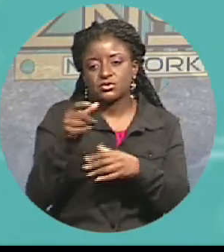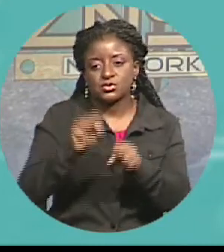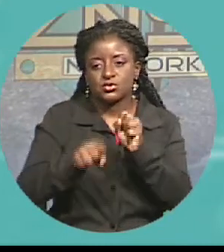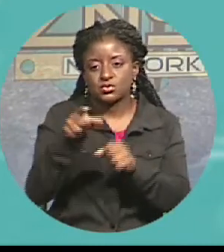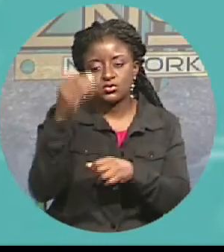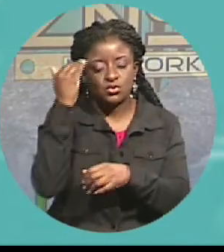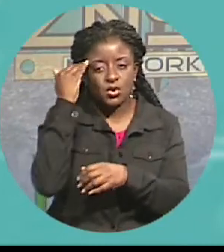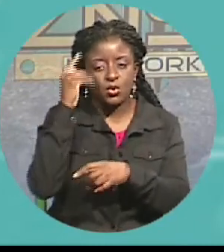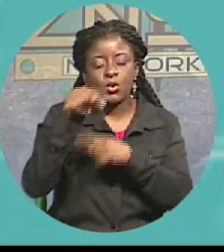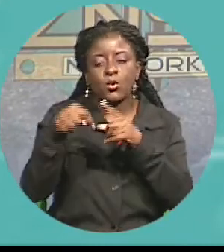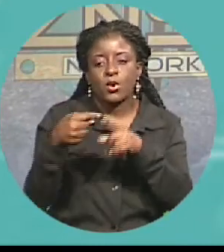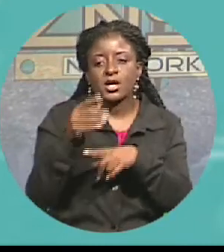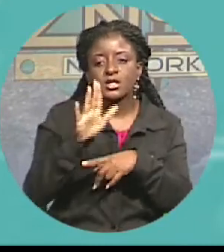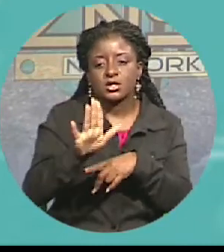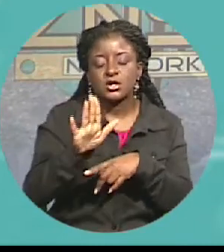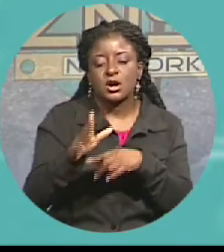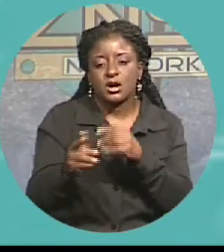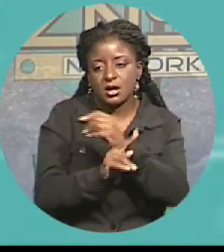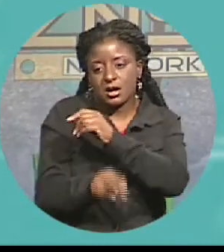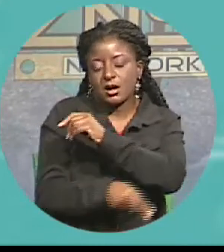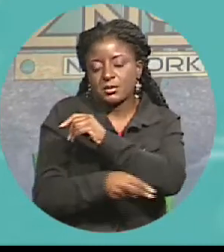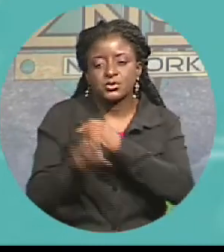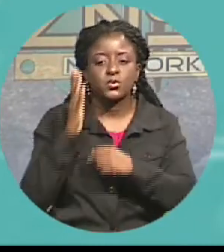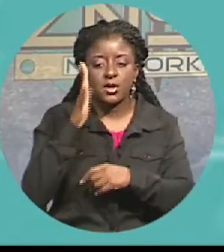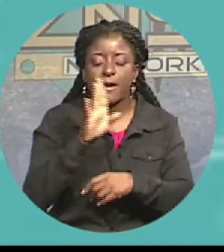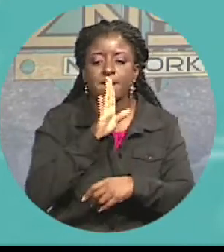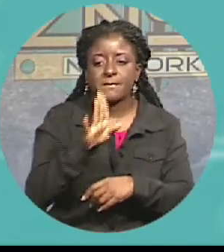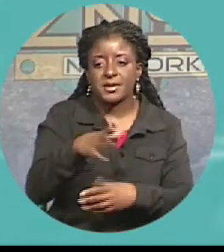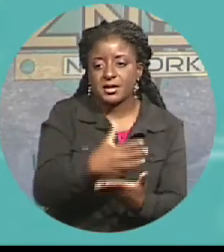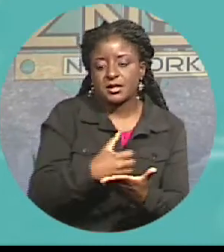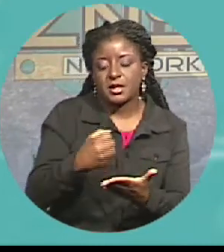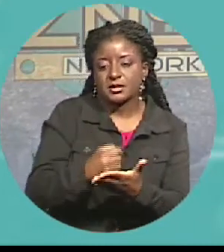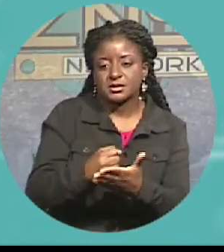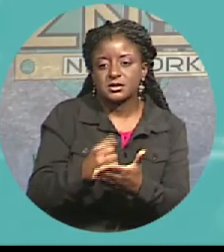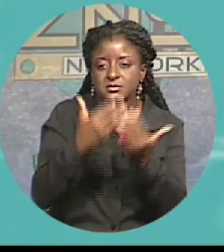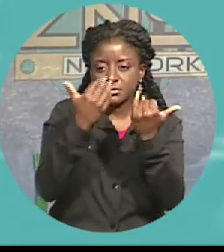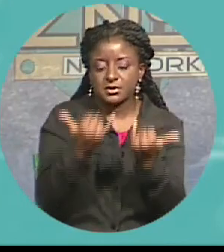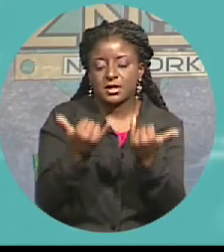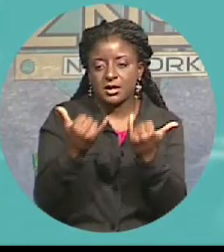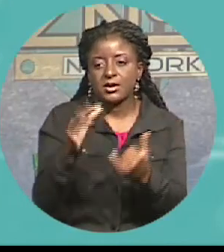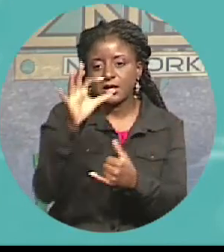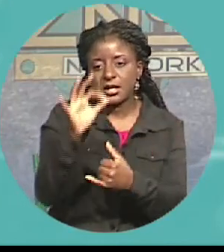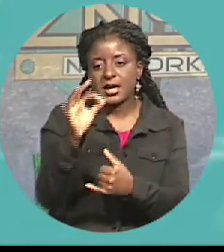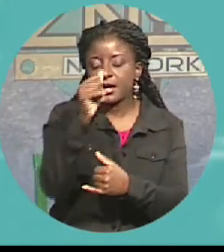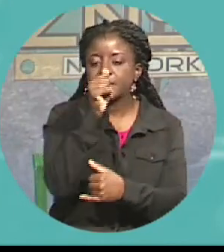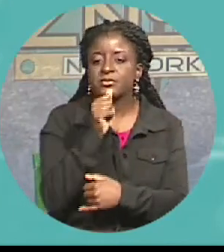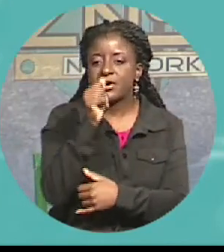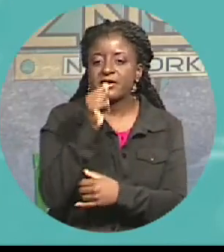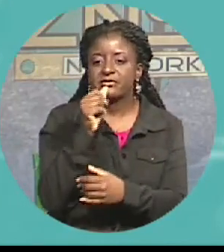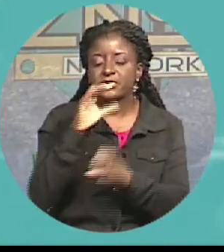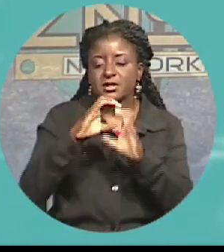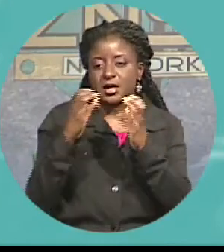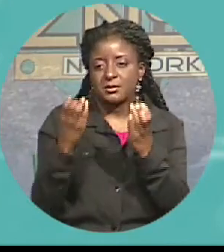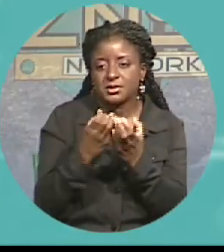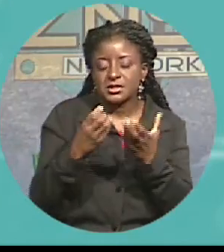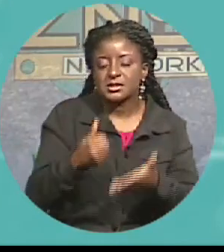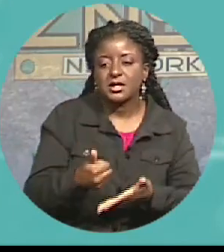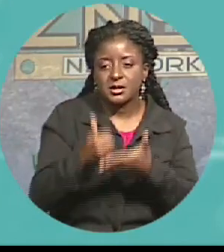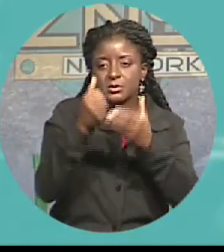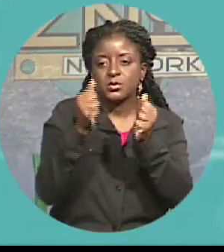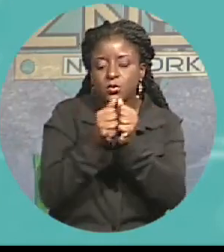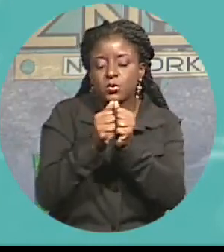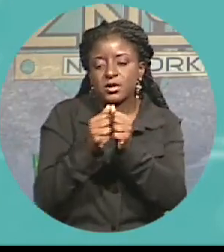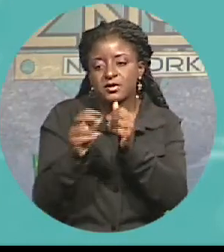up. Presently, 9 private companies have been contracted to assist with collection as poor maintenance led to government trucks being off the